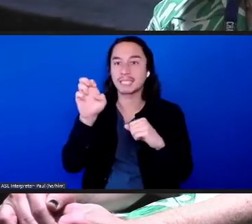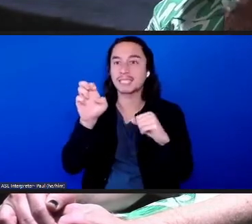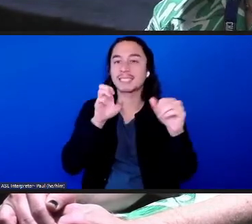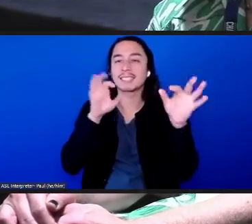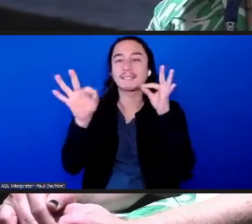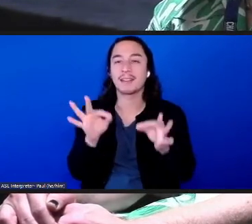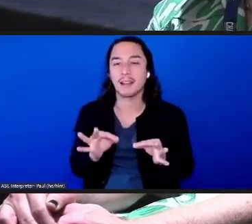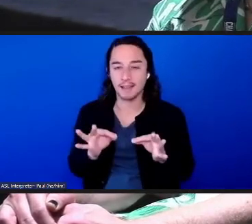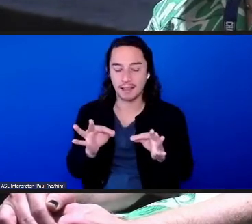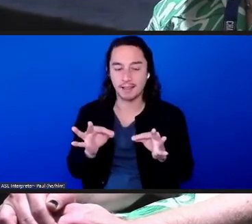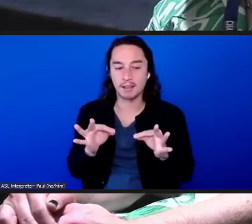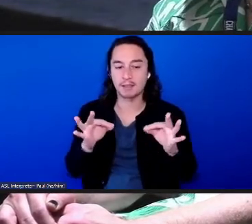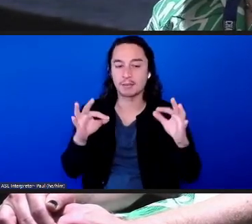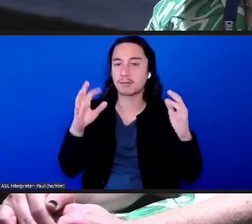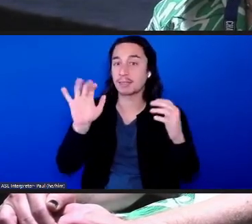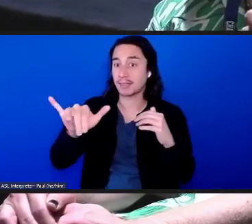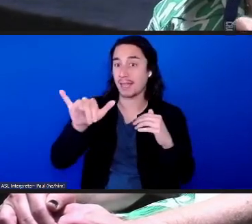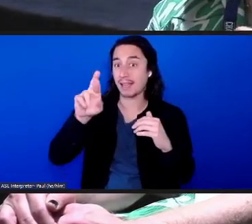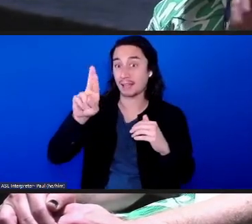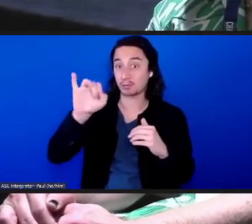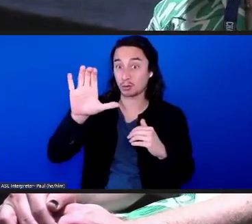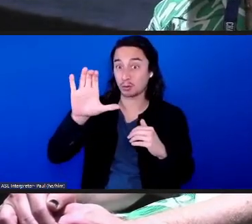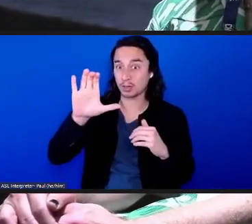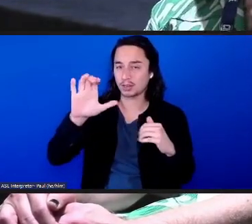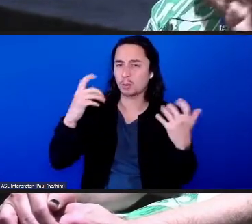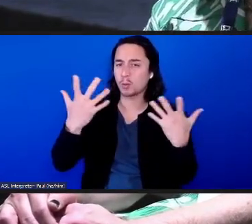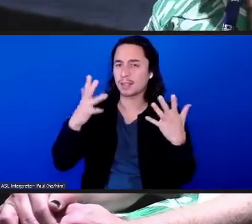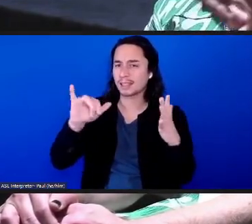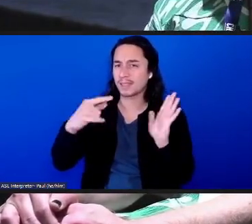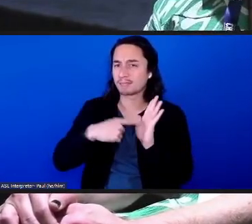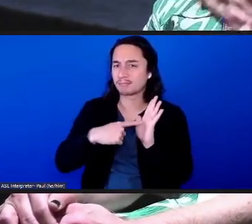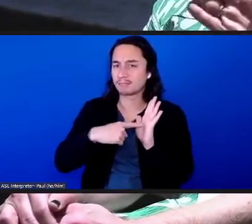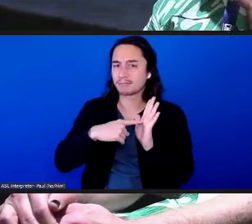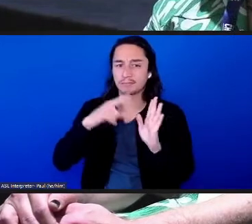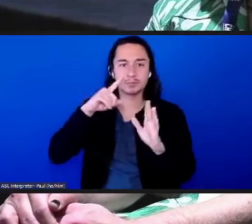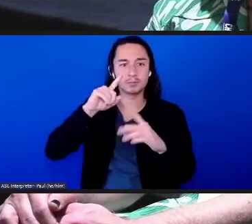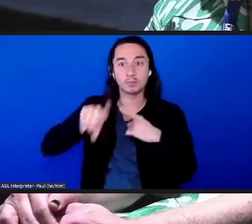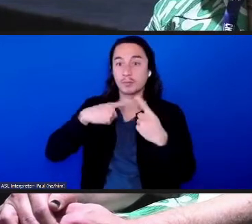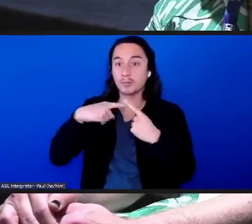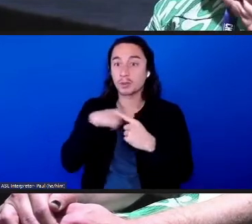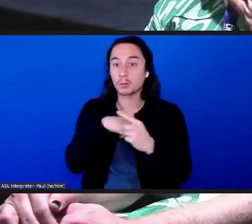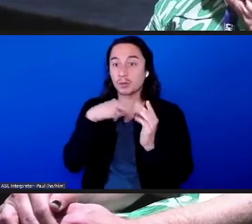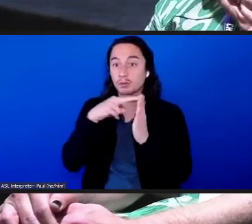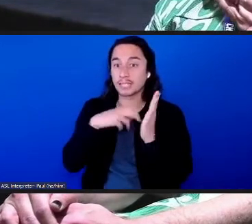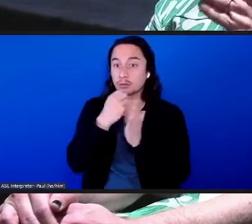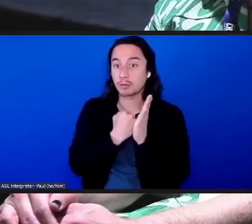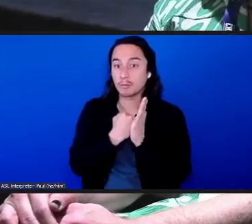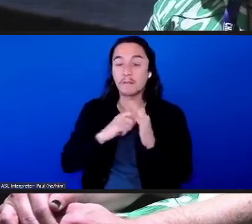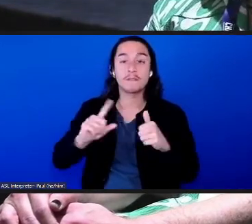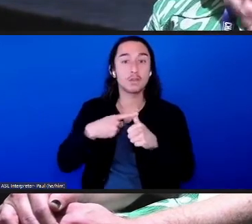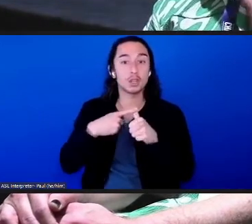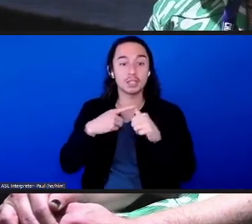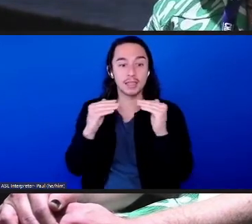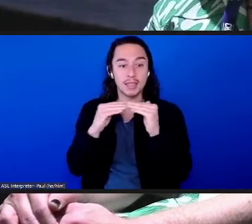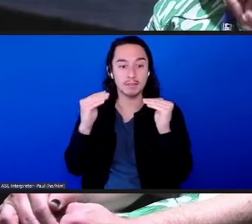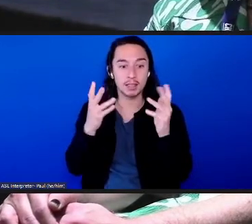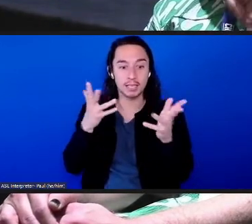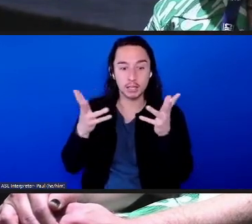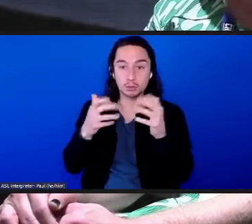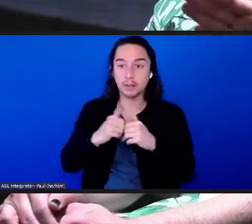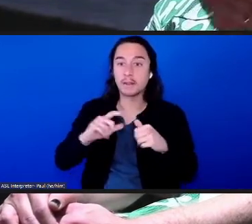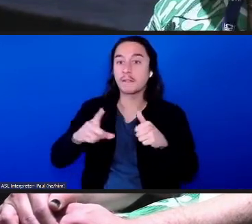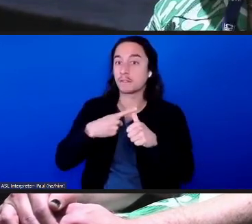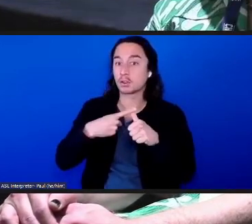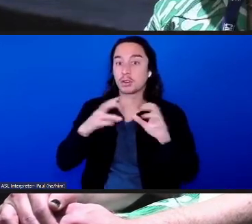those rubrics are for when we read script. Because the first level of engagement, the first opportunity that a trans and